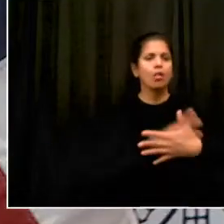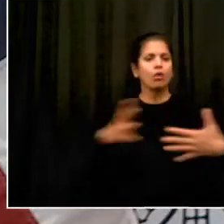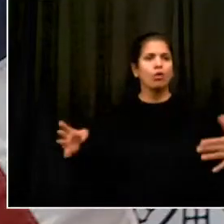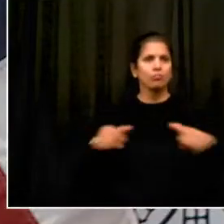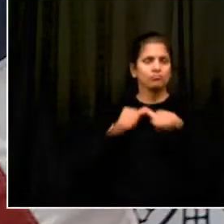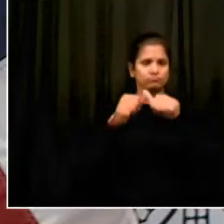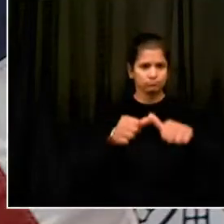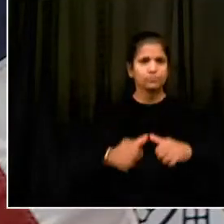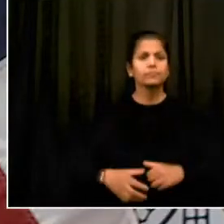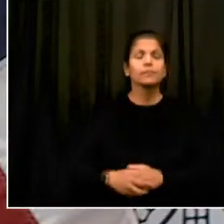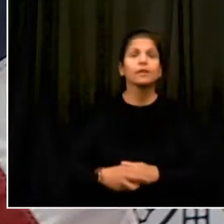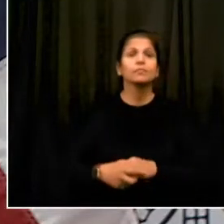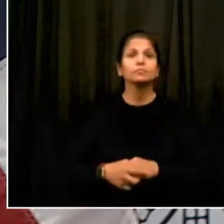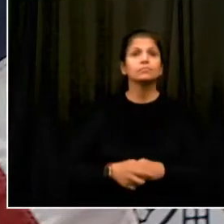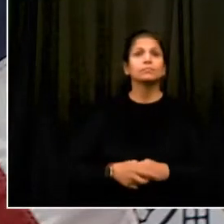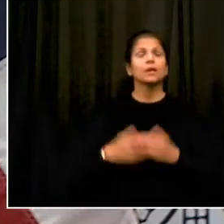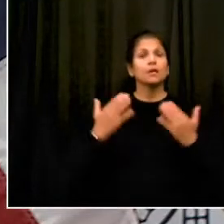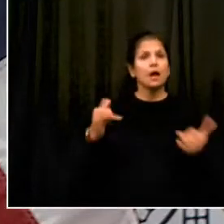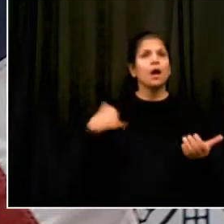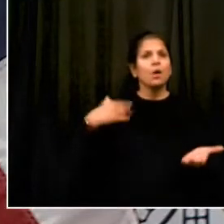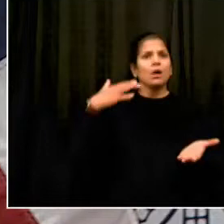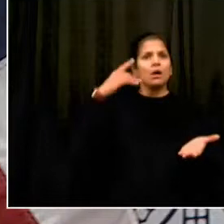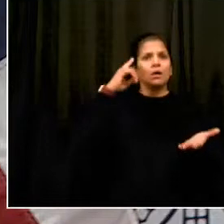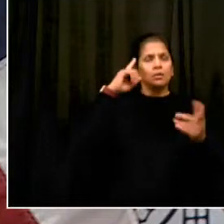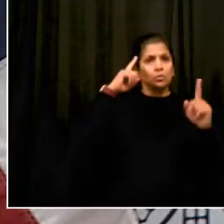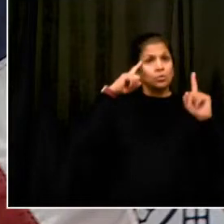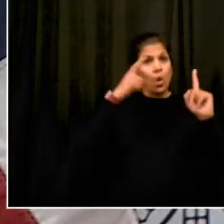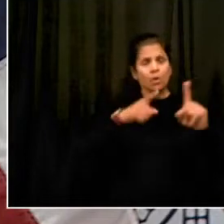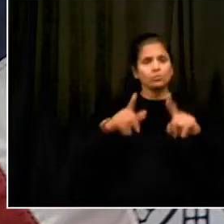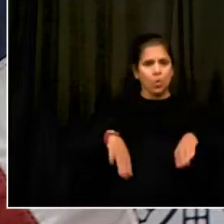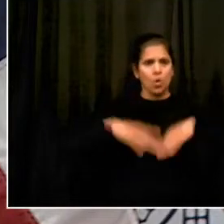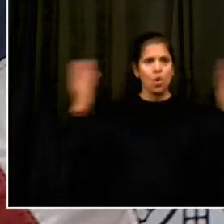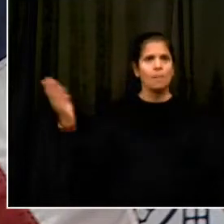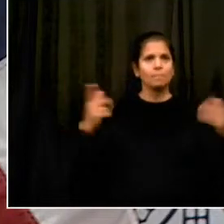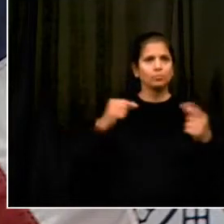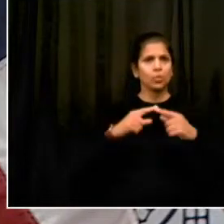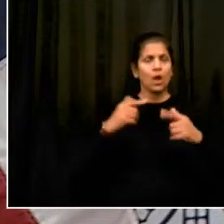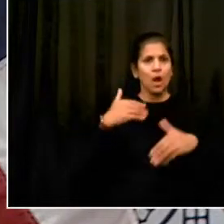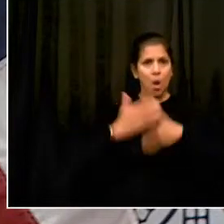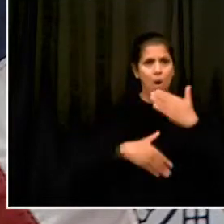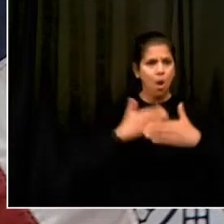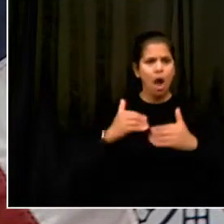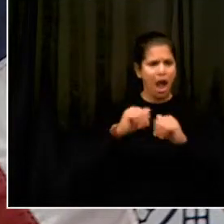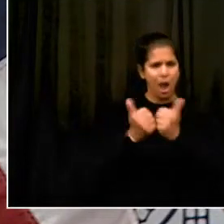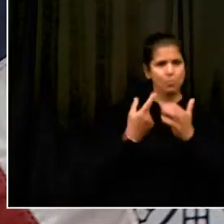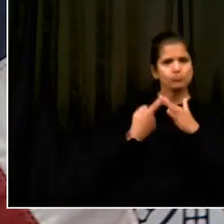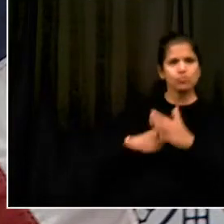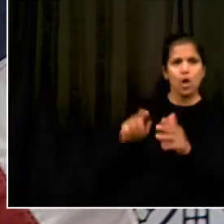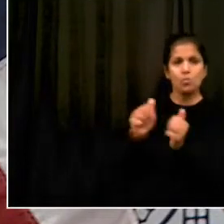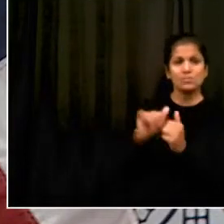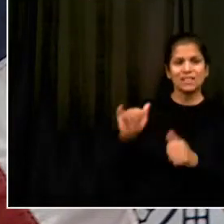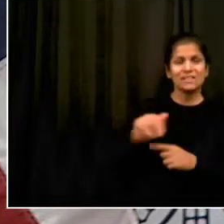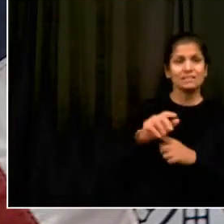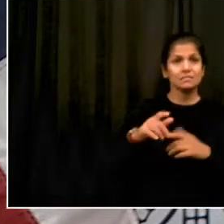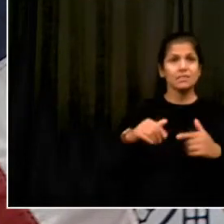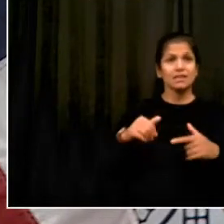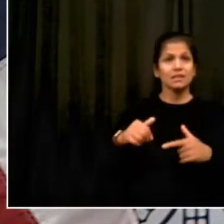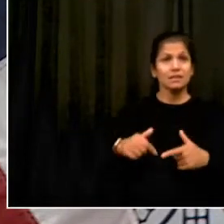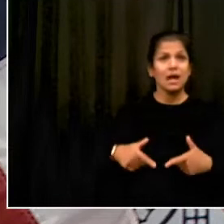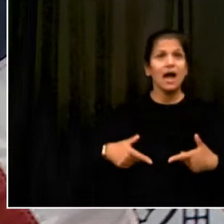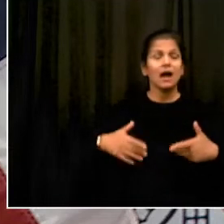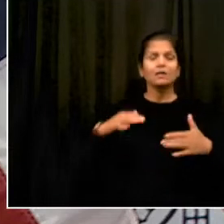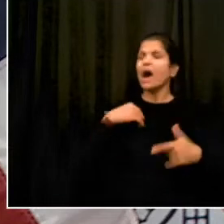We will work to get to that day, but we're not there yet. I do want to address schools that happen to be in the